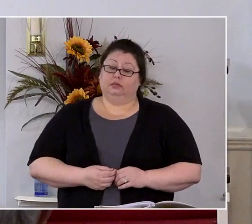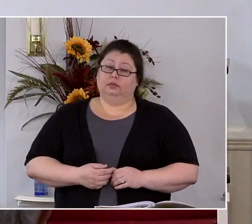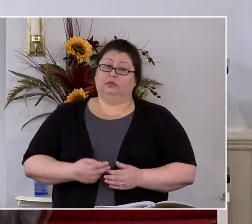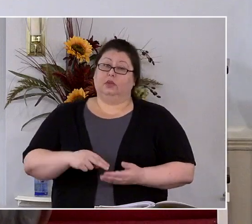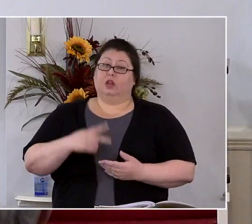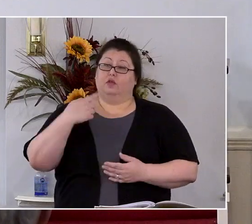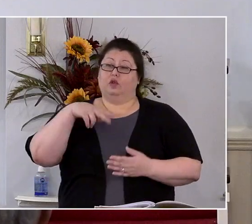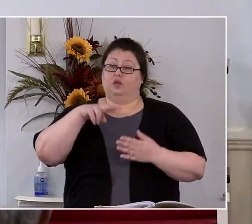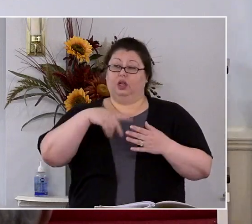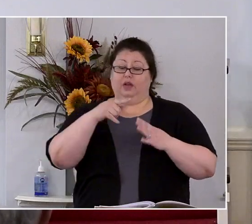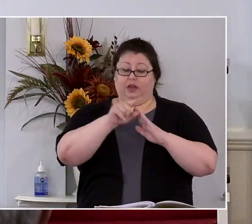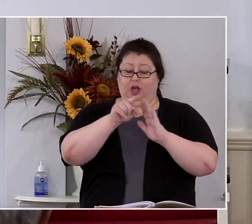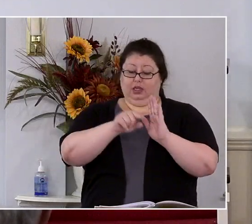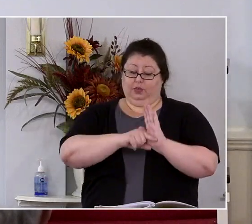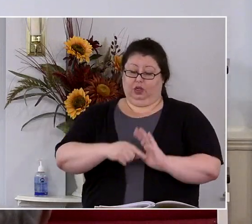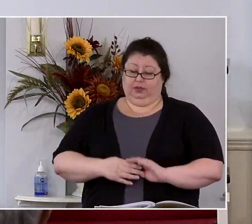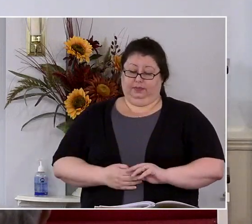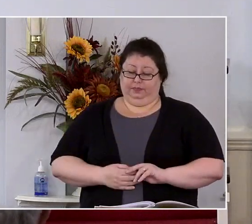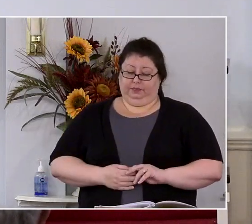Please stand for the reading of the Gospel.